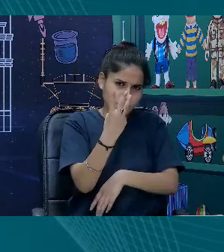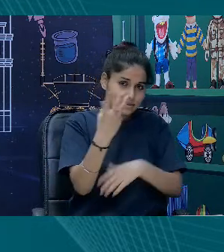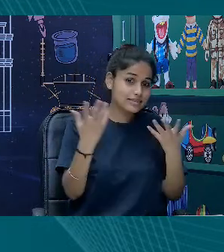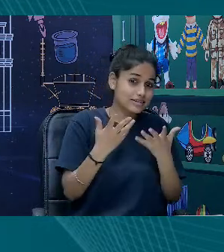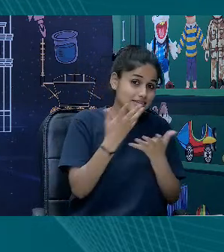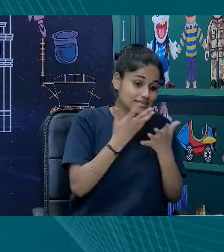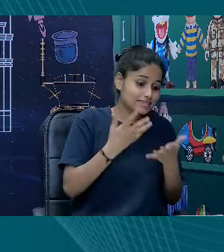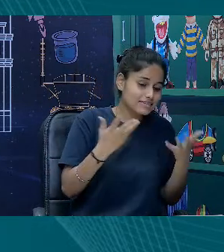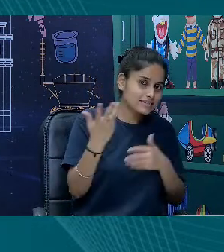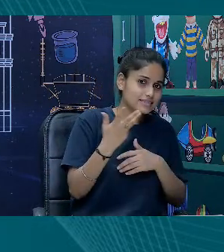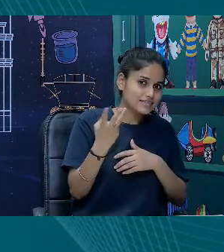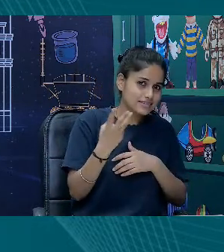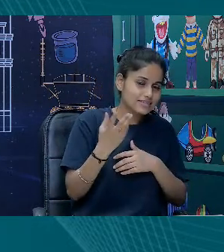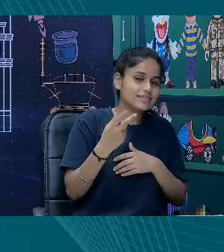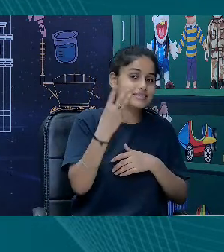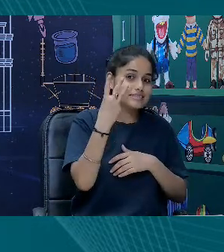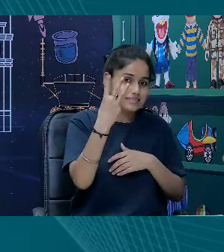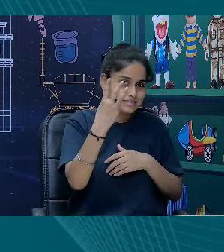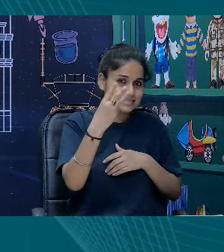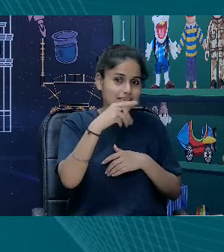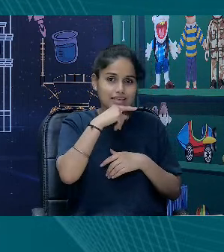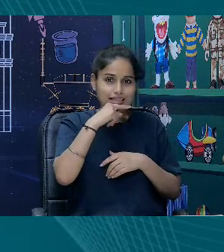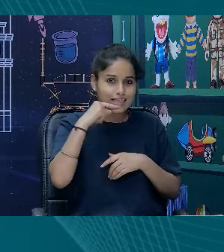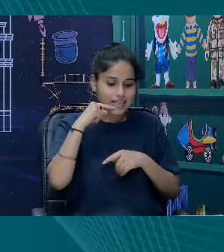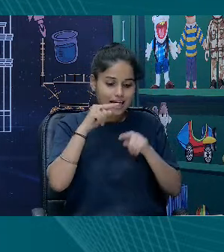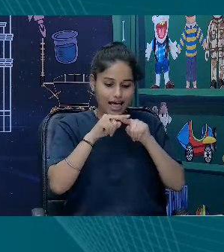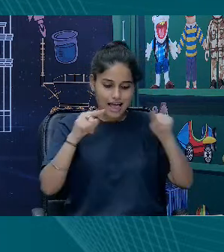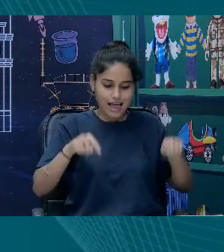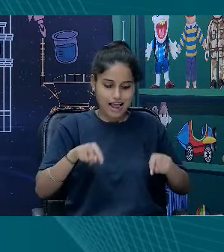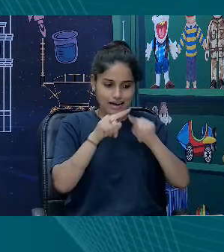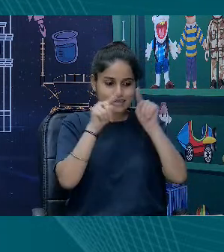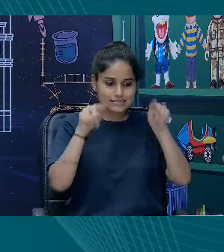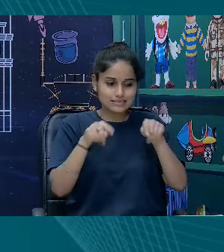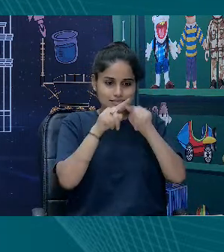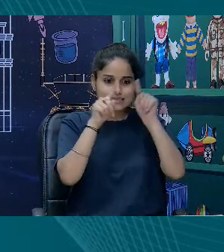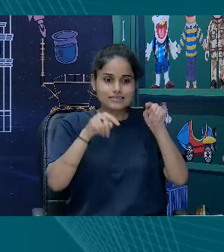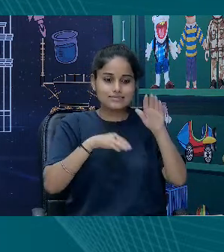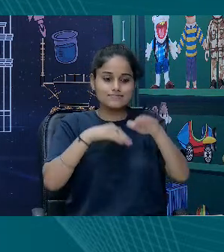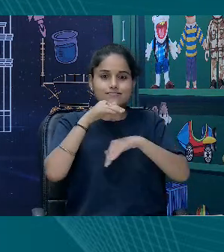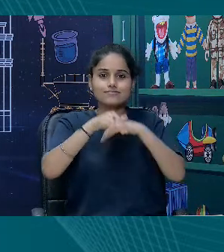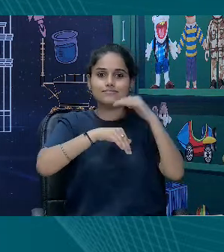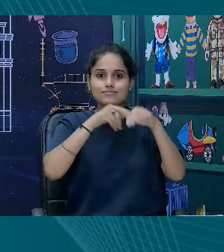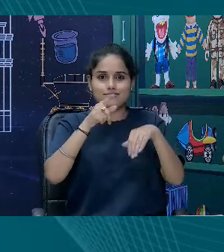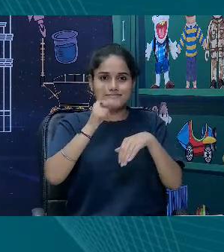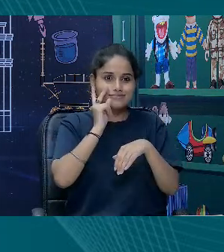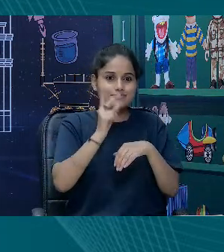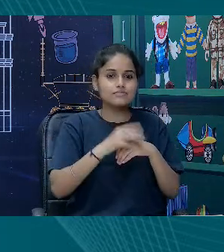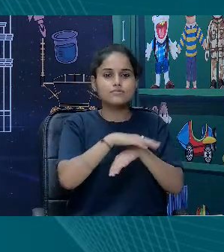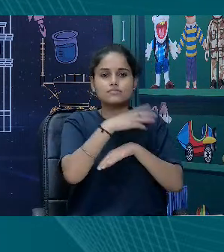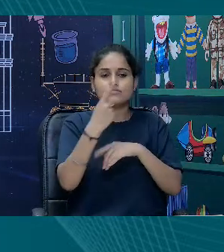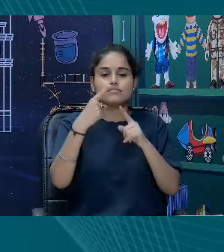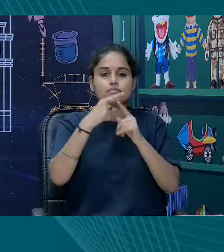three things? Three red steps. So, three, throw.